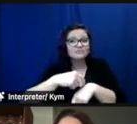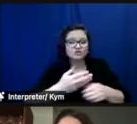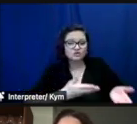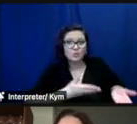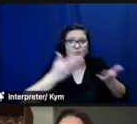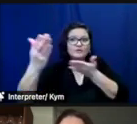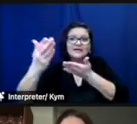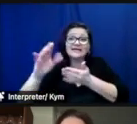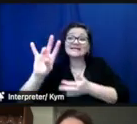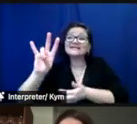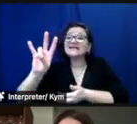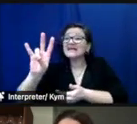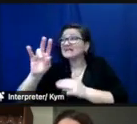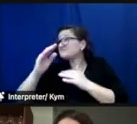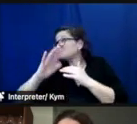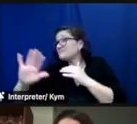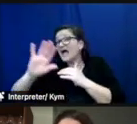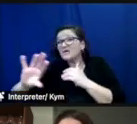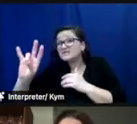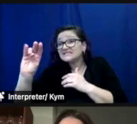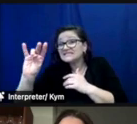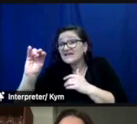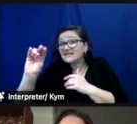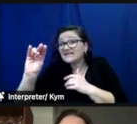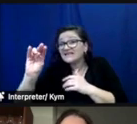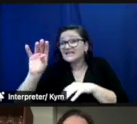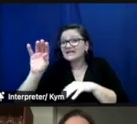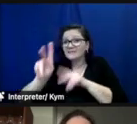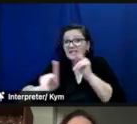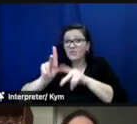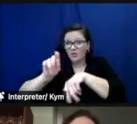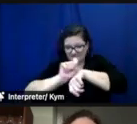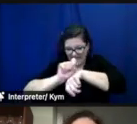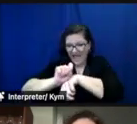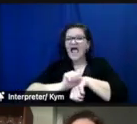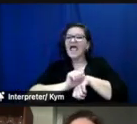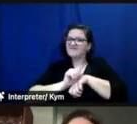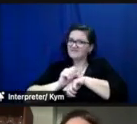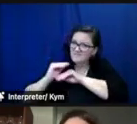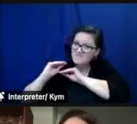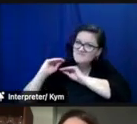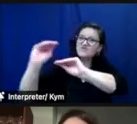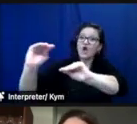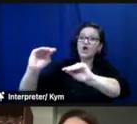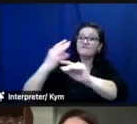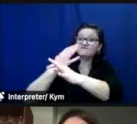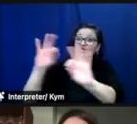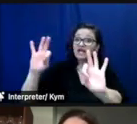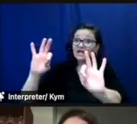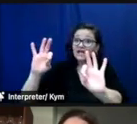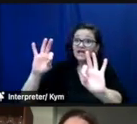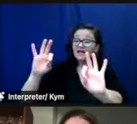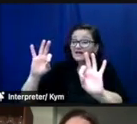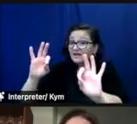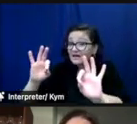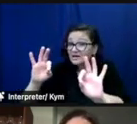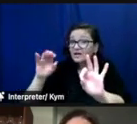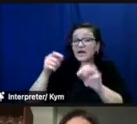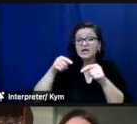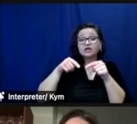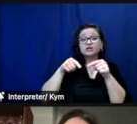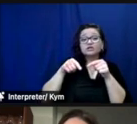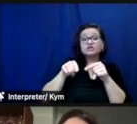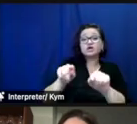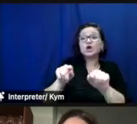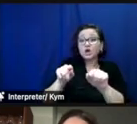enslaved people out to freedom. And then, if that wasn't enough, during the Civil War, she acted as a scout for the